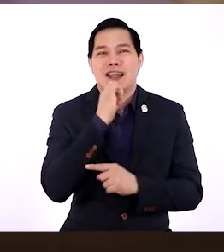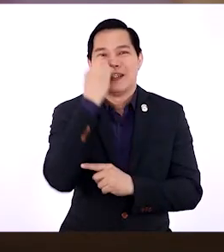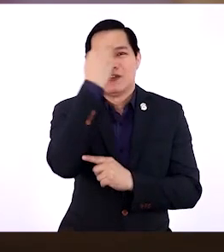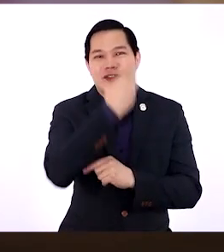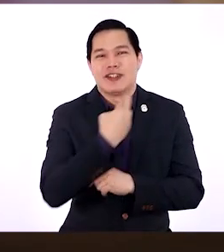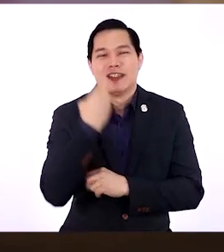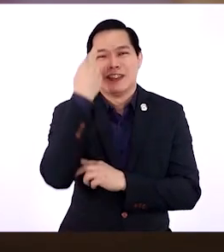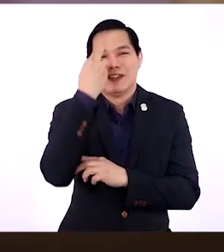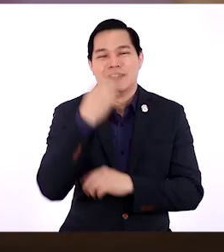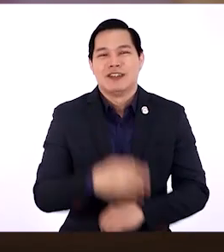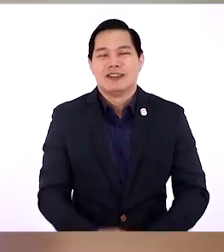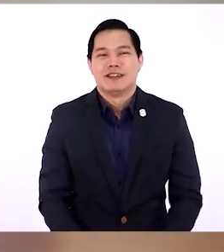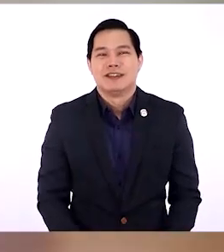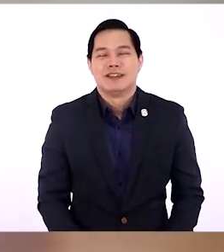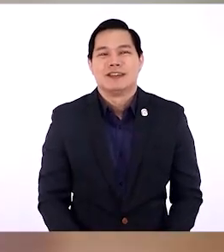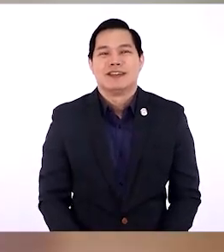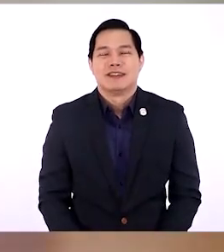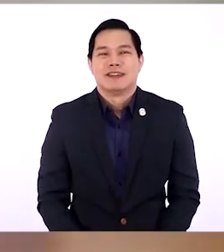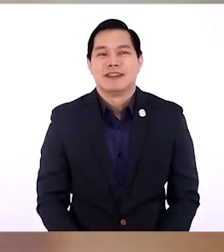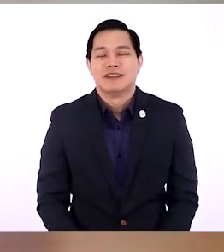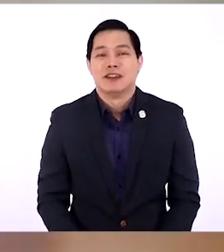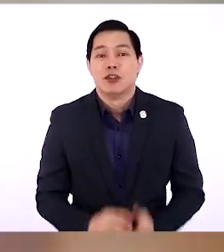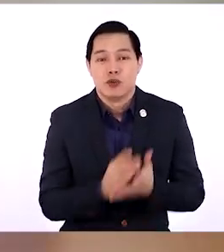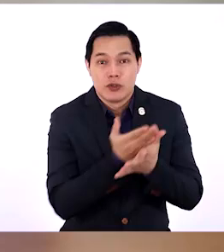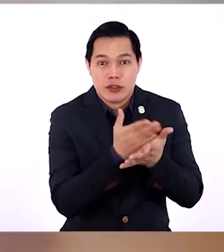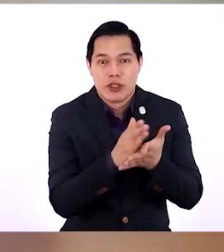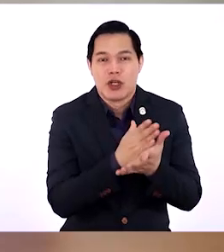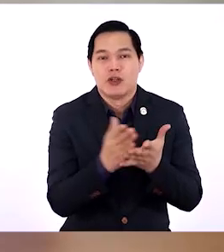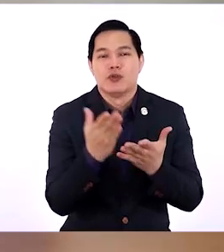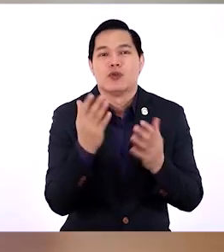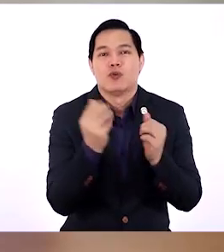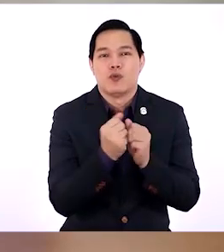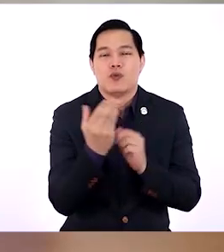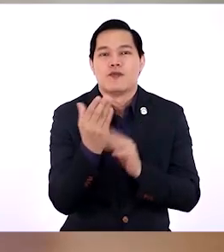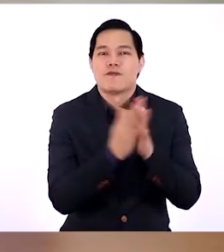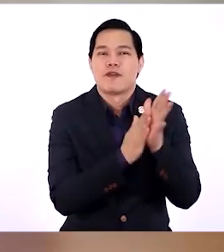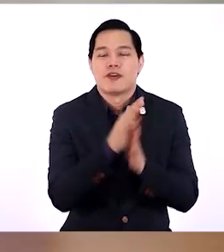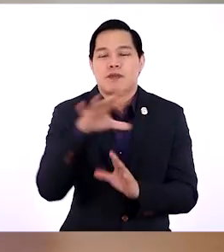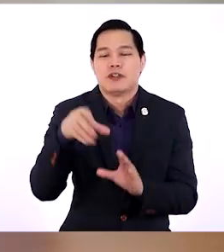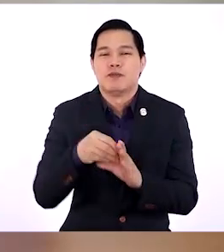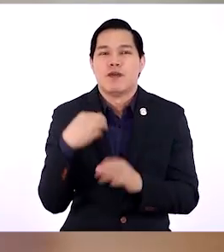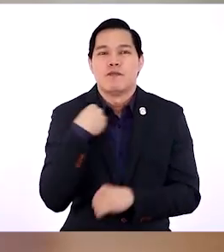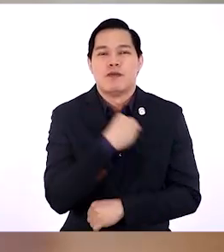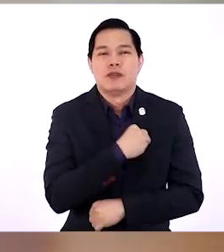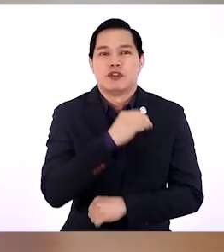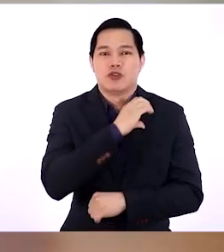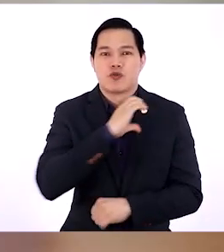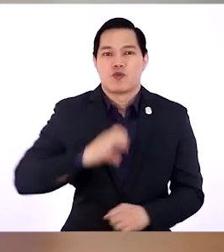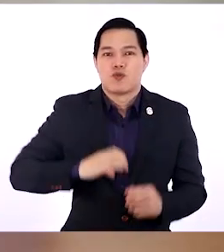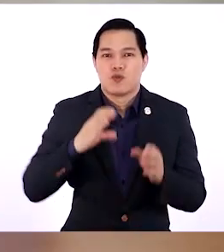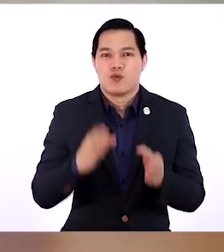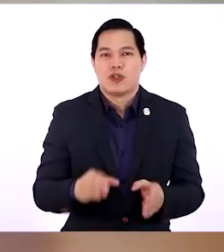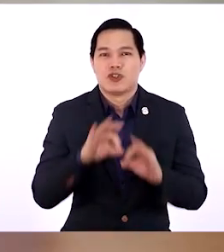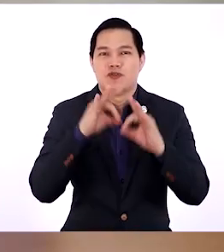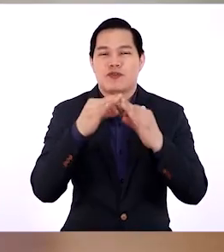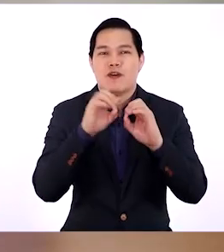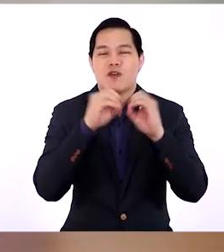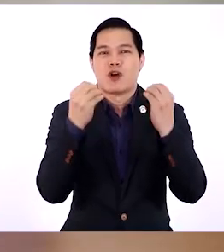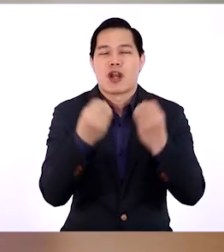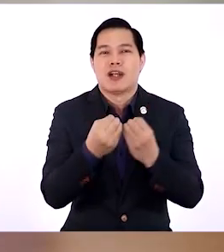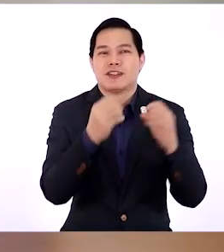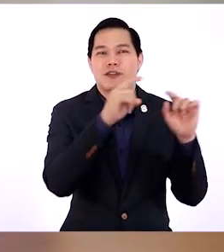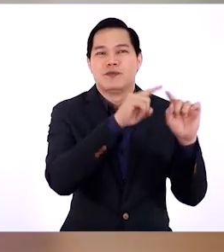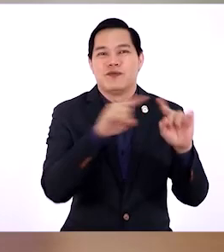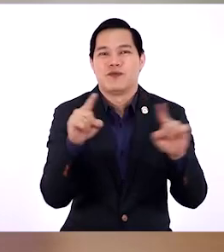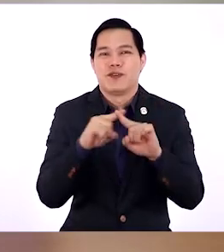El Ronquillo. We'll share with you the active participation of the members of the Christian Family